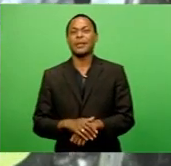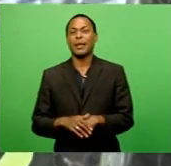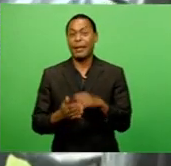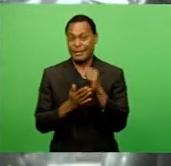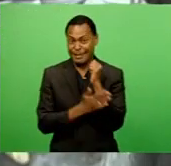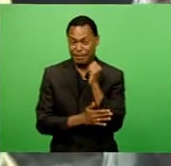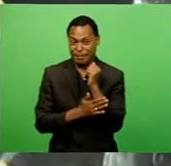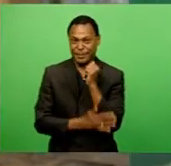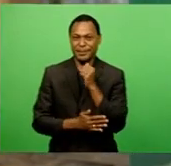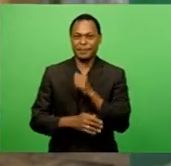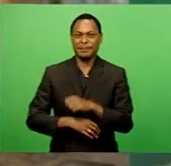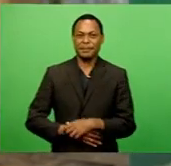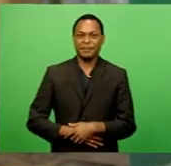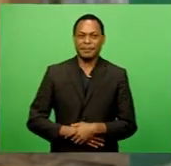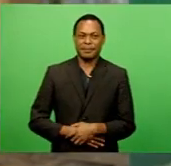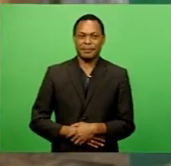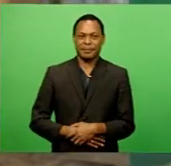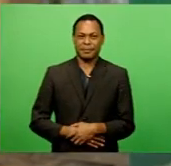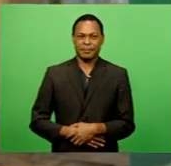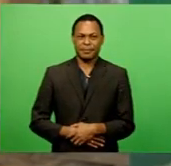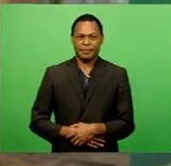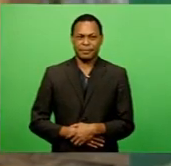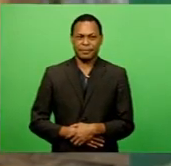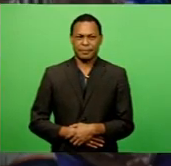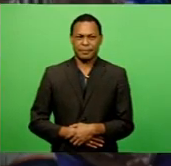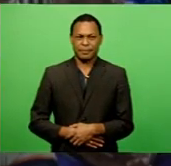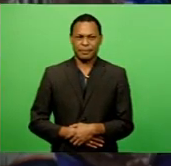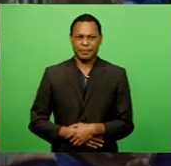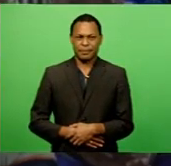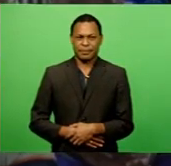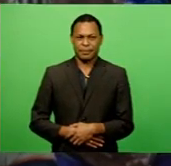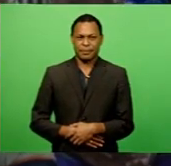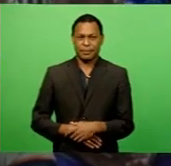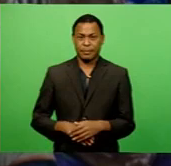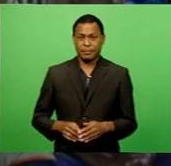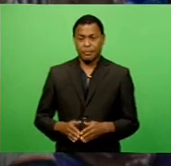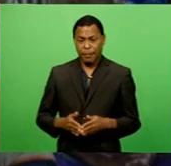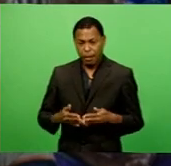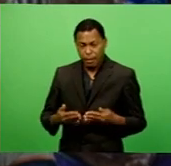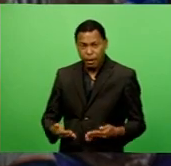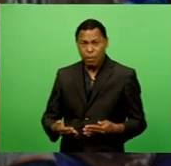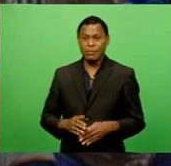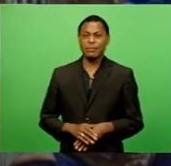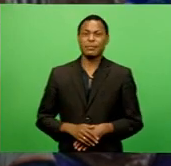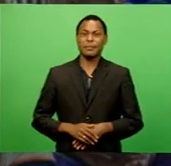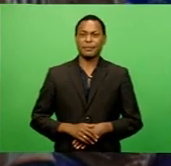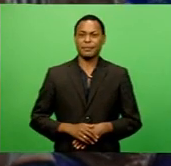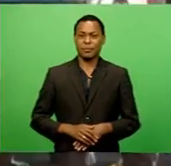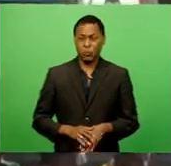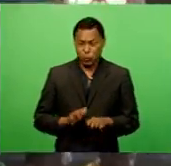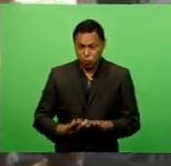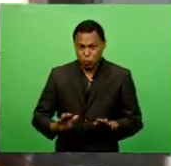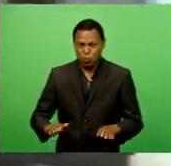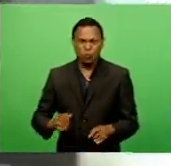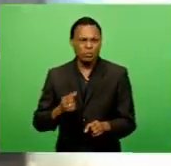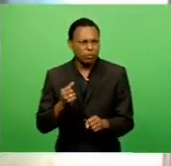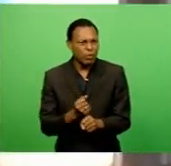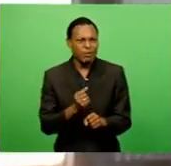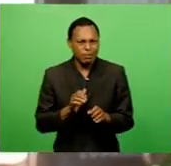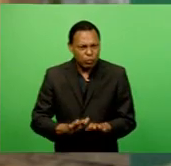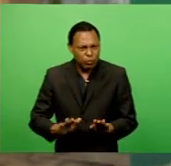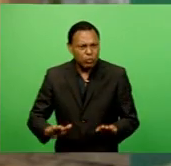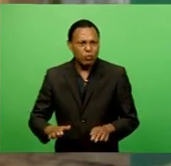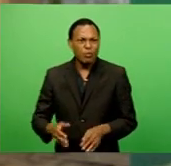them. In 5 years' time, your children, your great children in future will have access to free